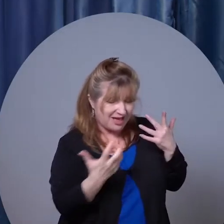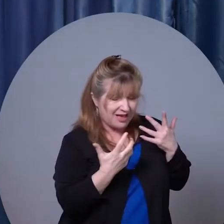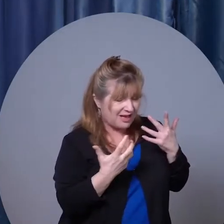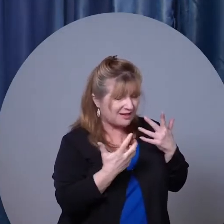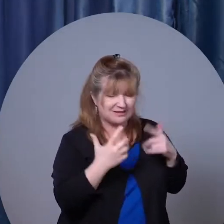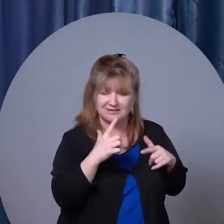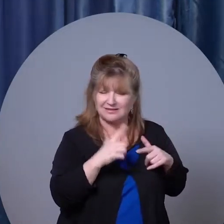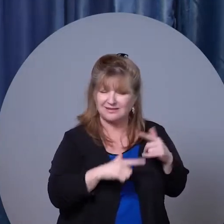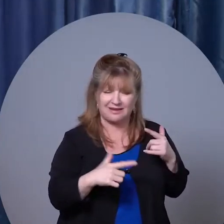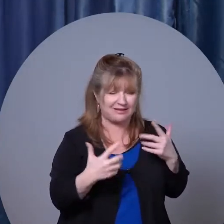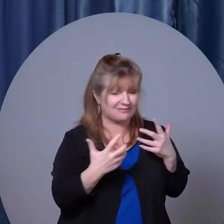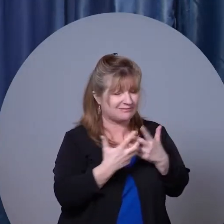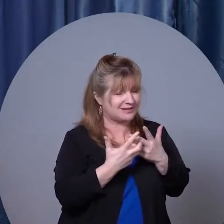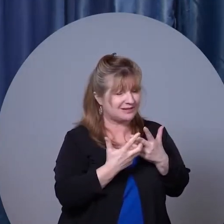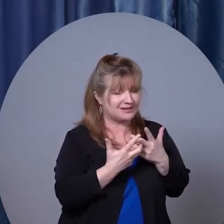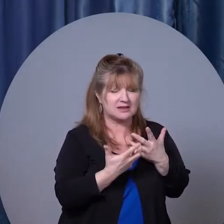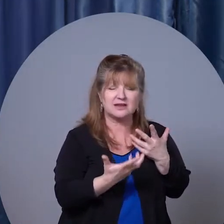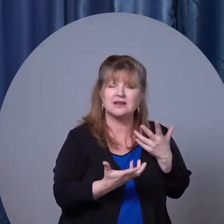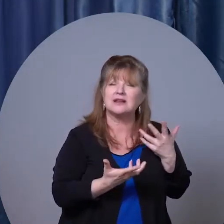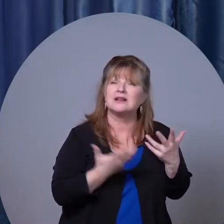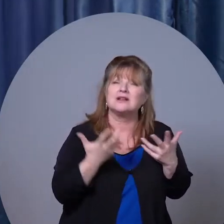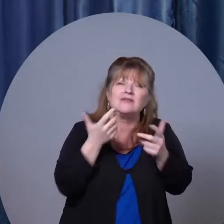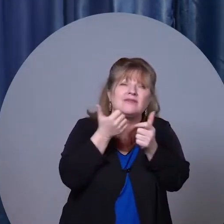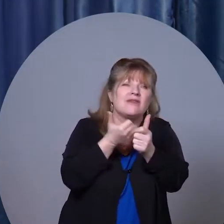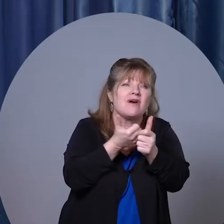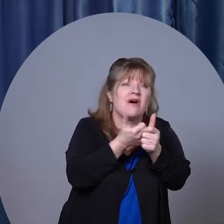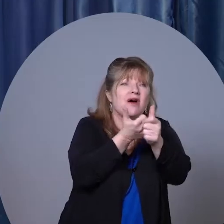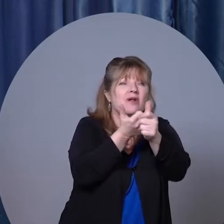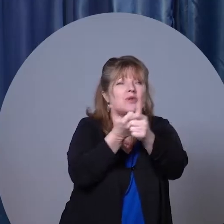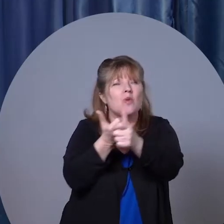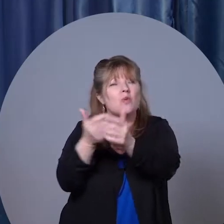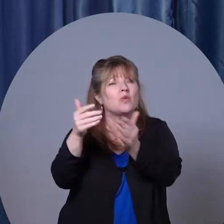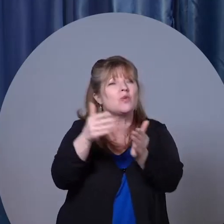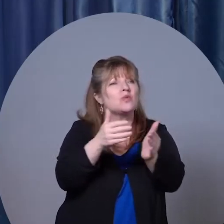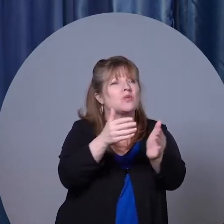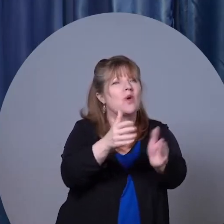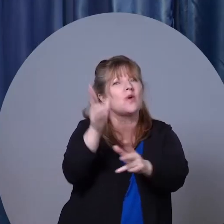one else can fill. Follow the road.